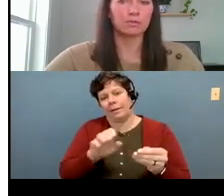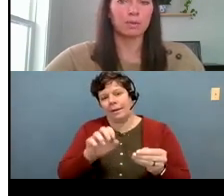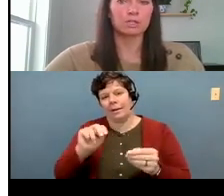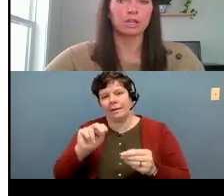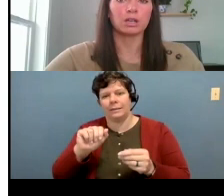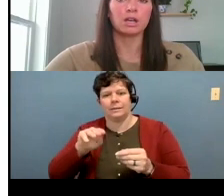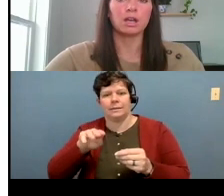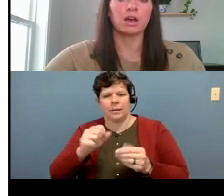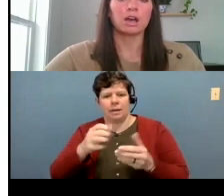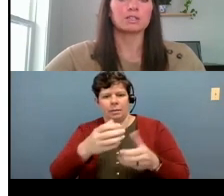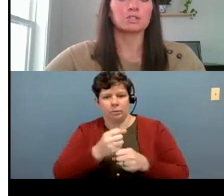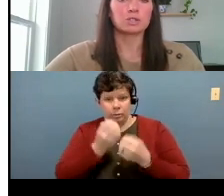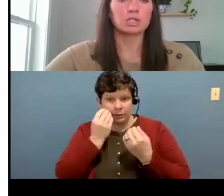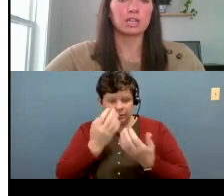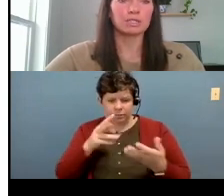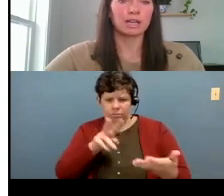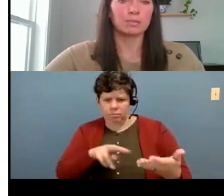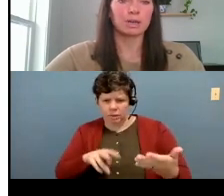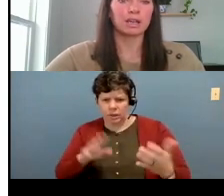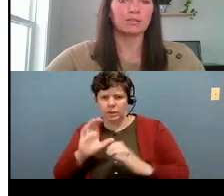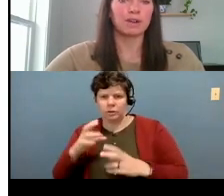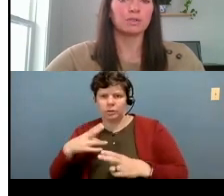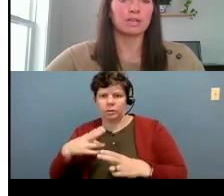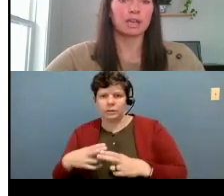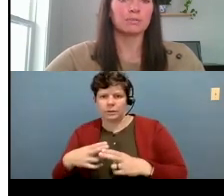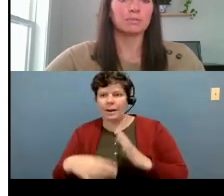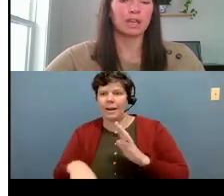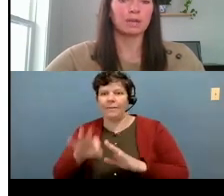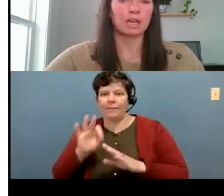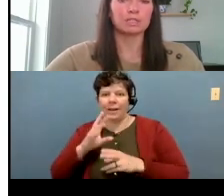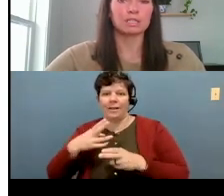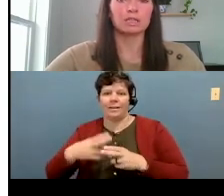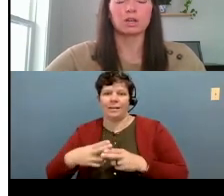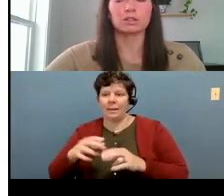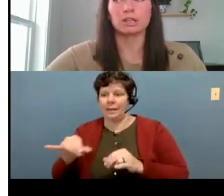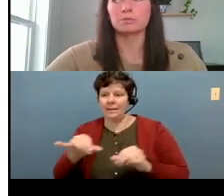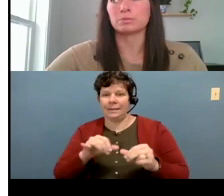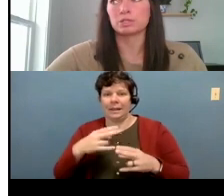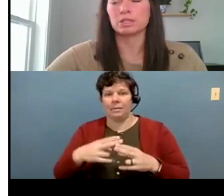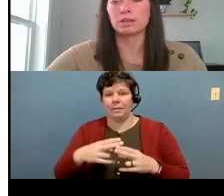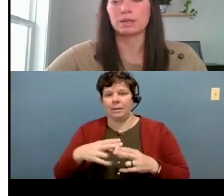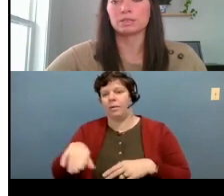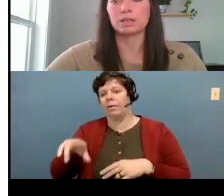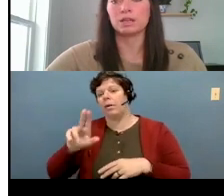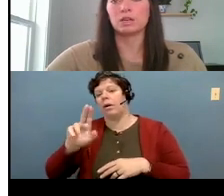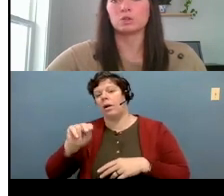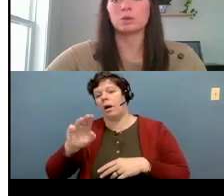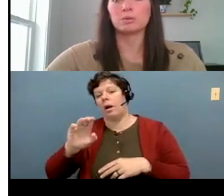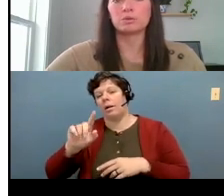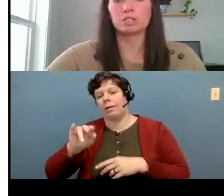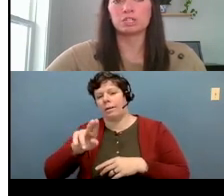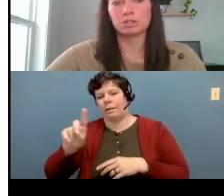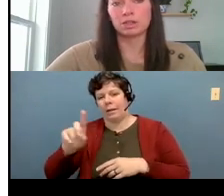the information and searched the NamUs database and found the same name listed in the unclaimed person database. So